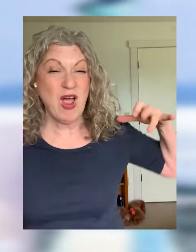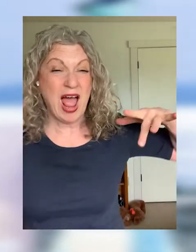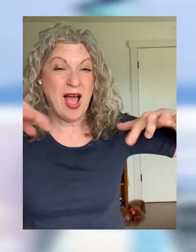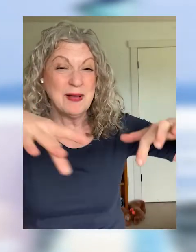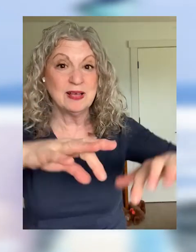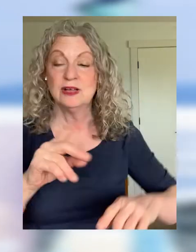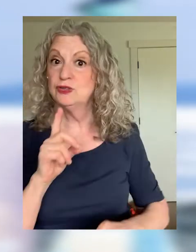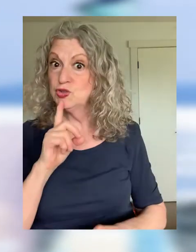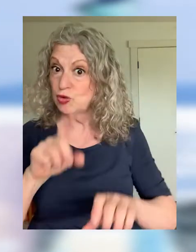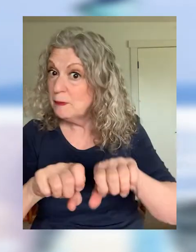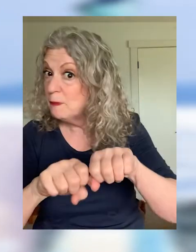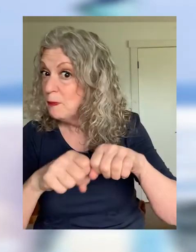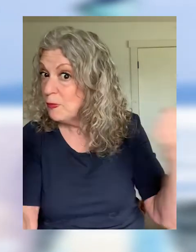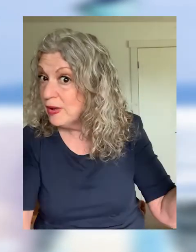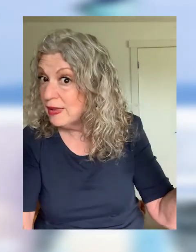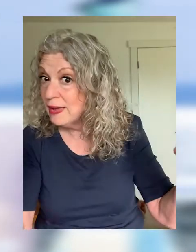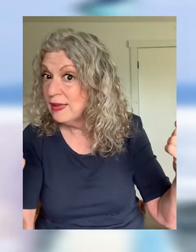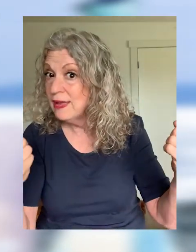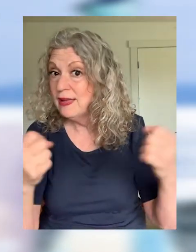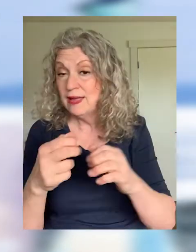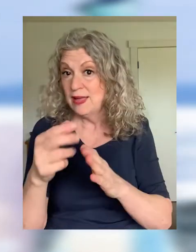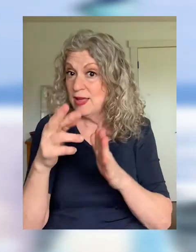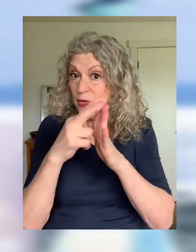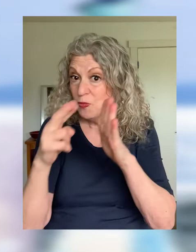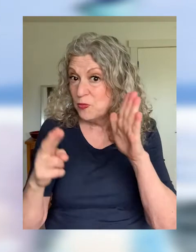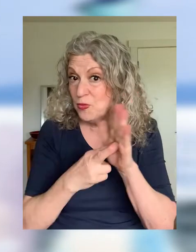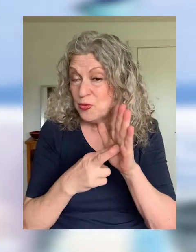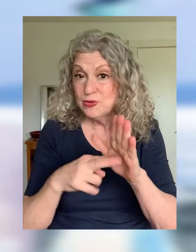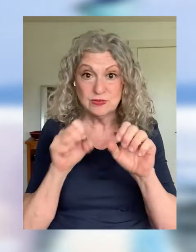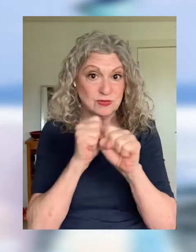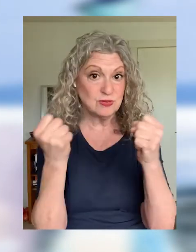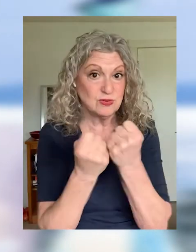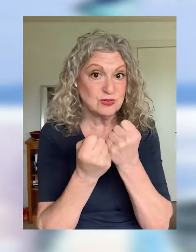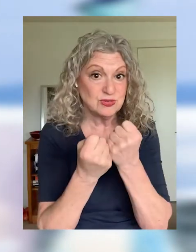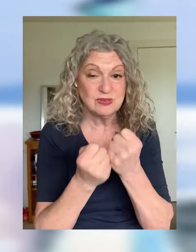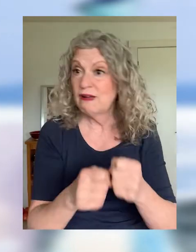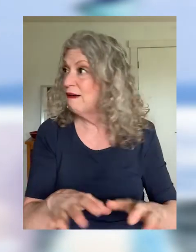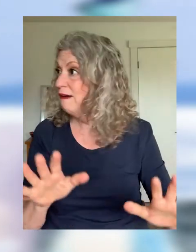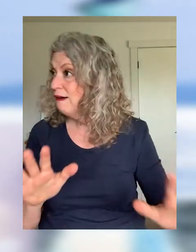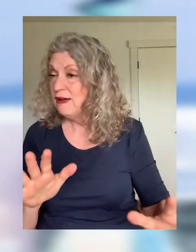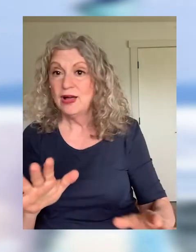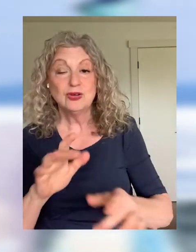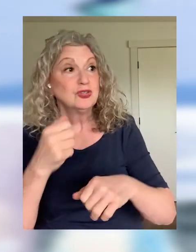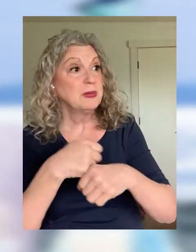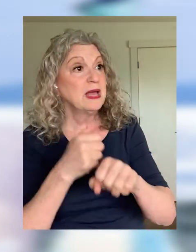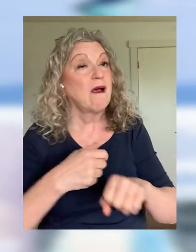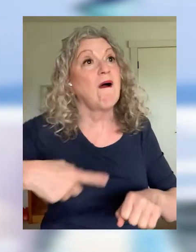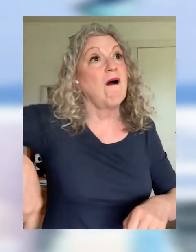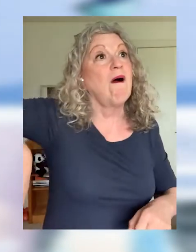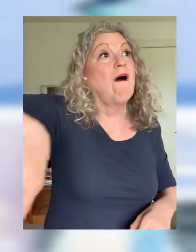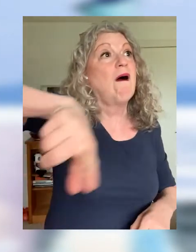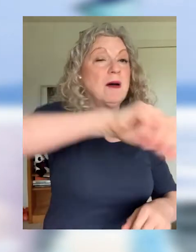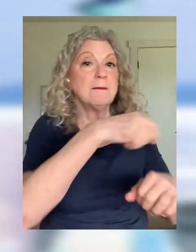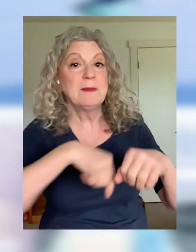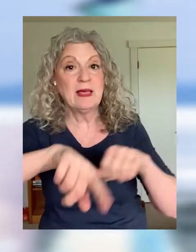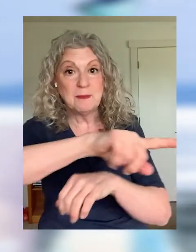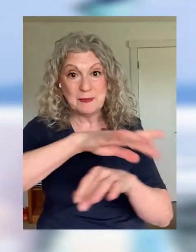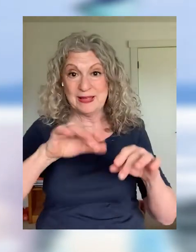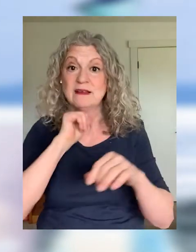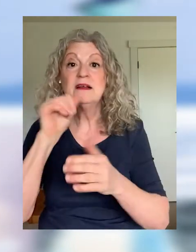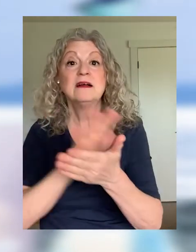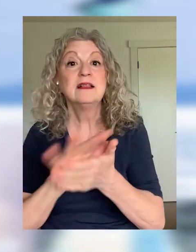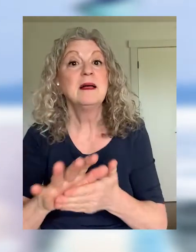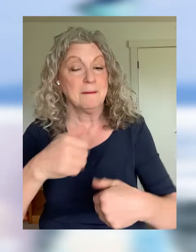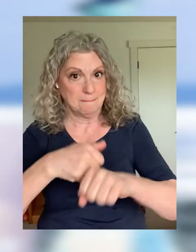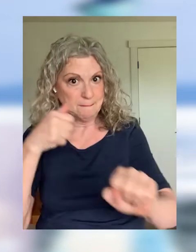Jesus's cloak, she is violating the social mores of her culture. She is making all those she touches in the crowd unclean too. She